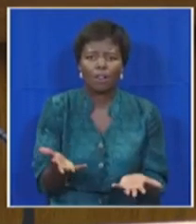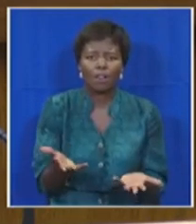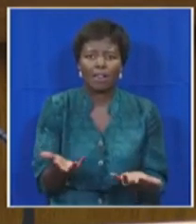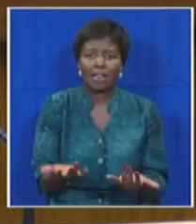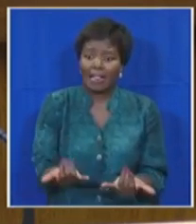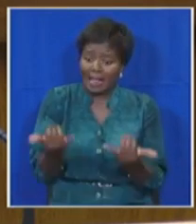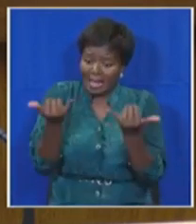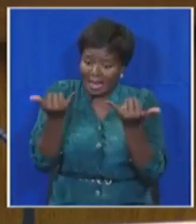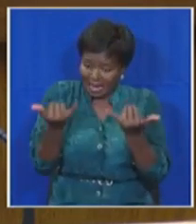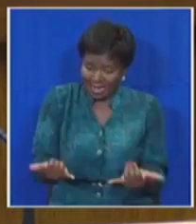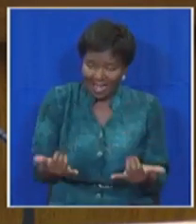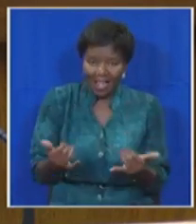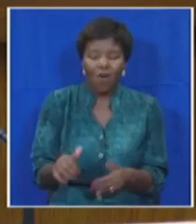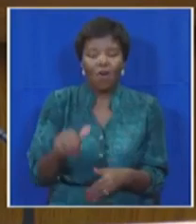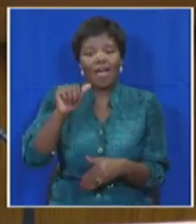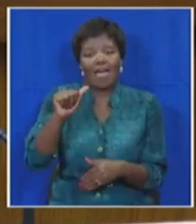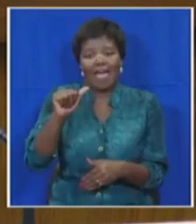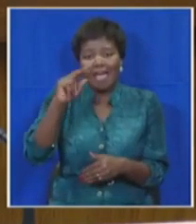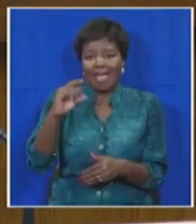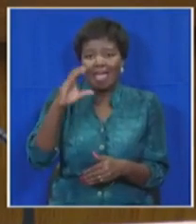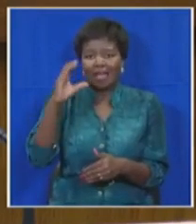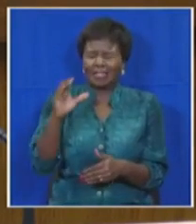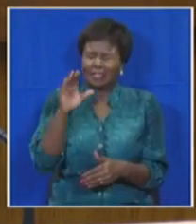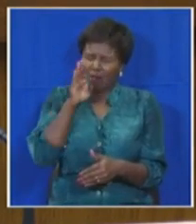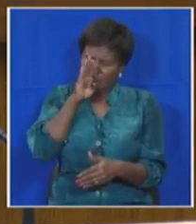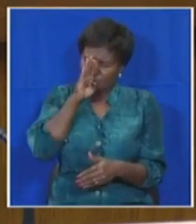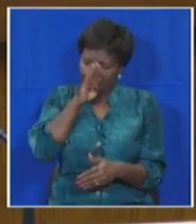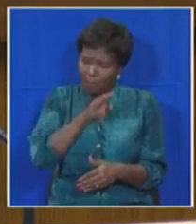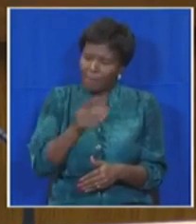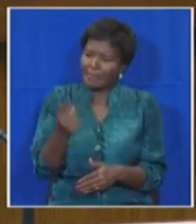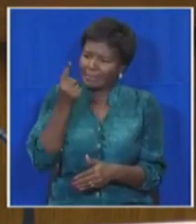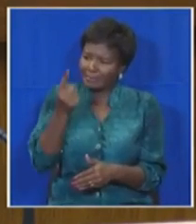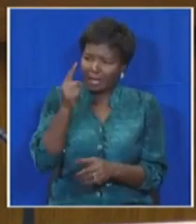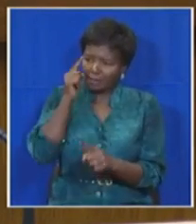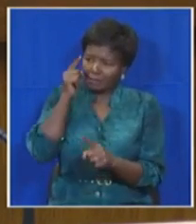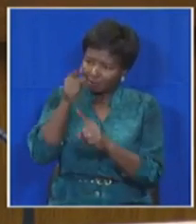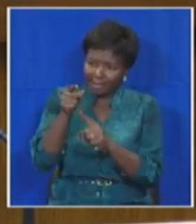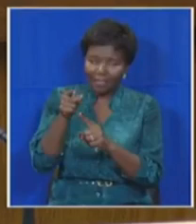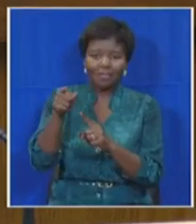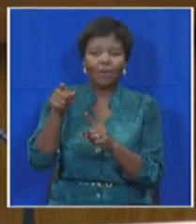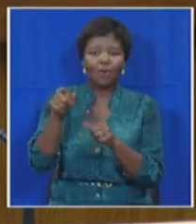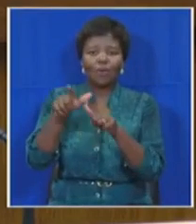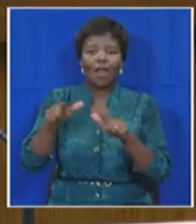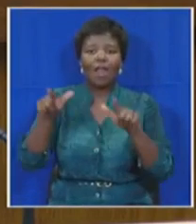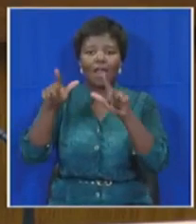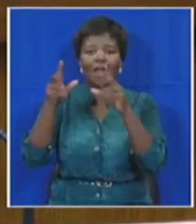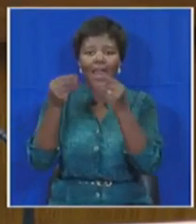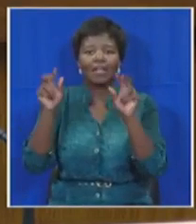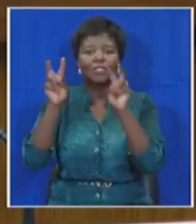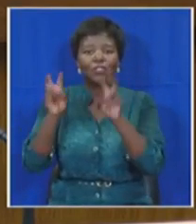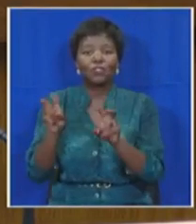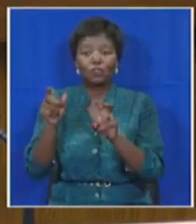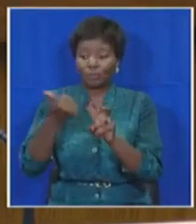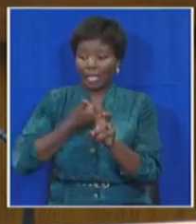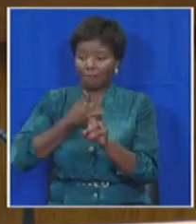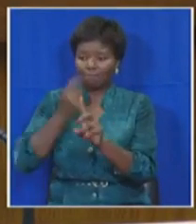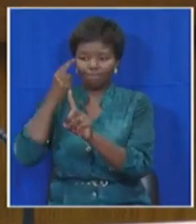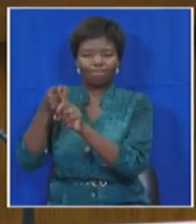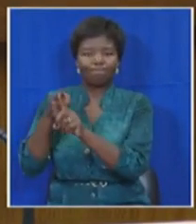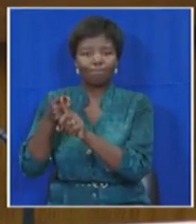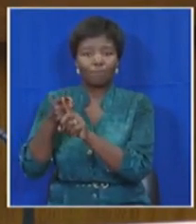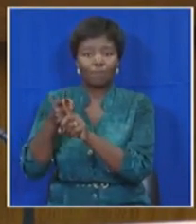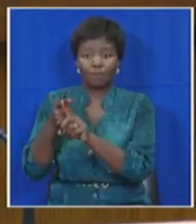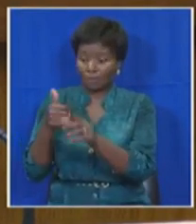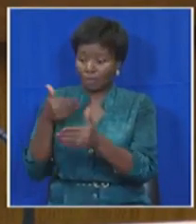the ANC did not meet a single target on land that they have set for themselves. After